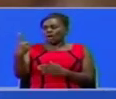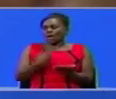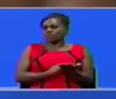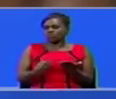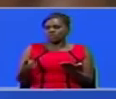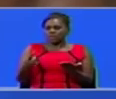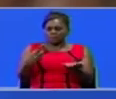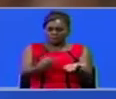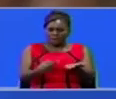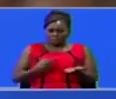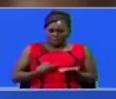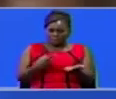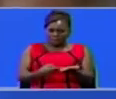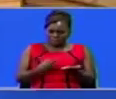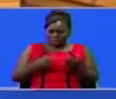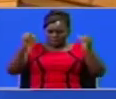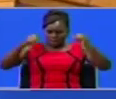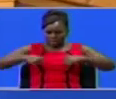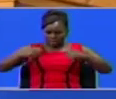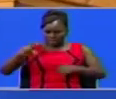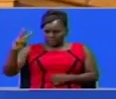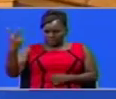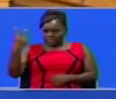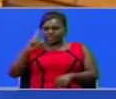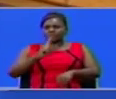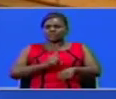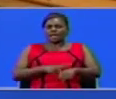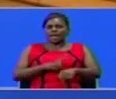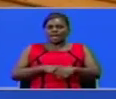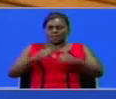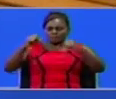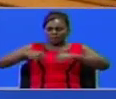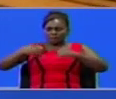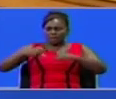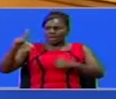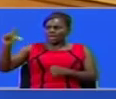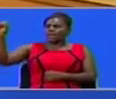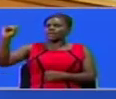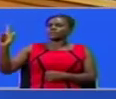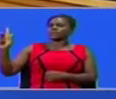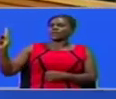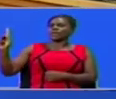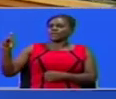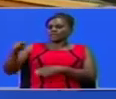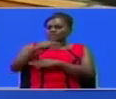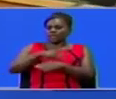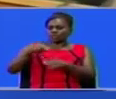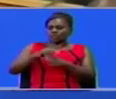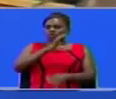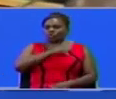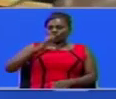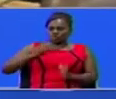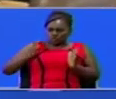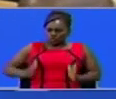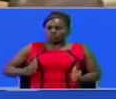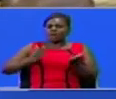engage in negotiations and reach a consensus. The second time that mediators, the Law Society of Kenya, and the Kenya National Commission on